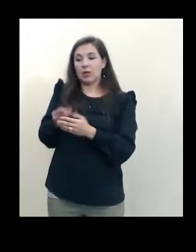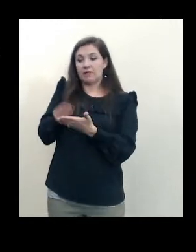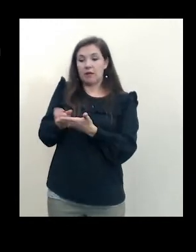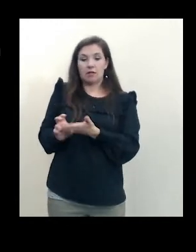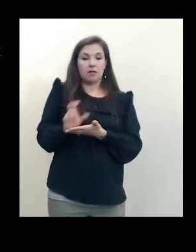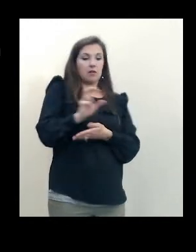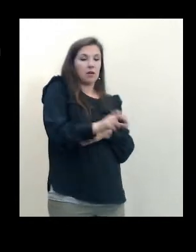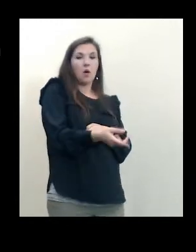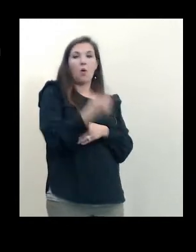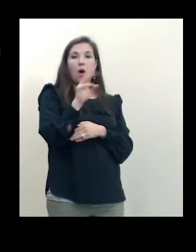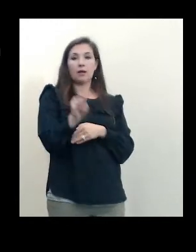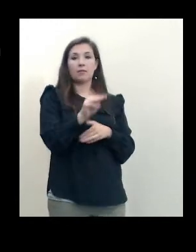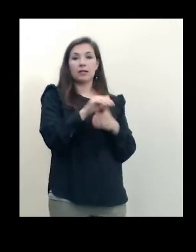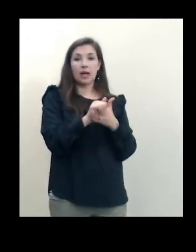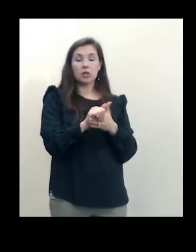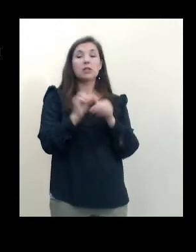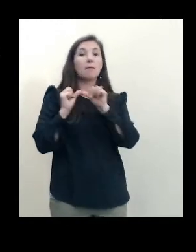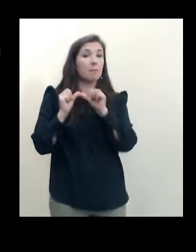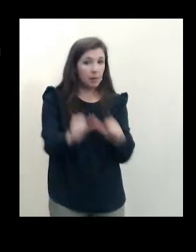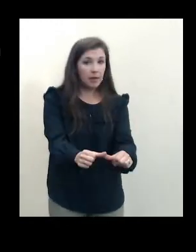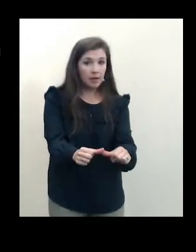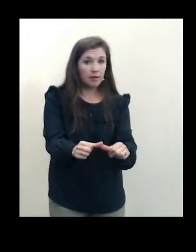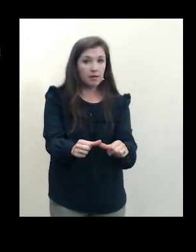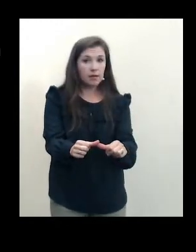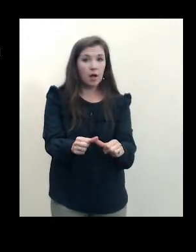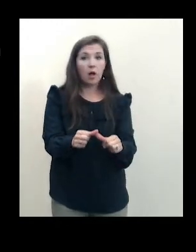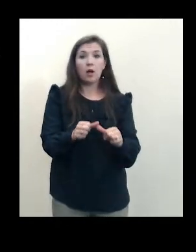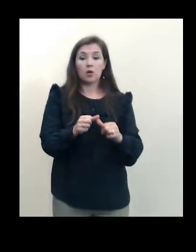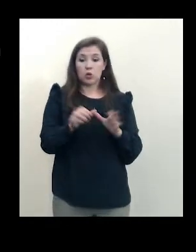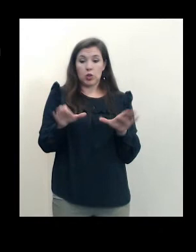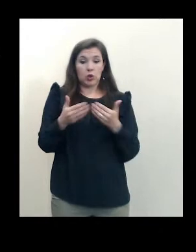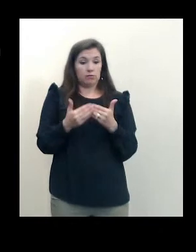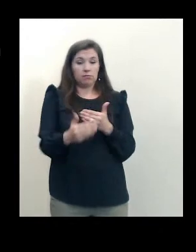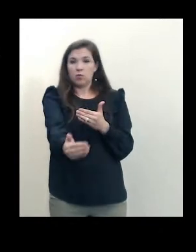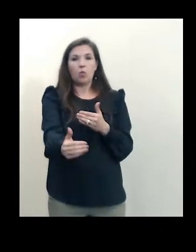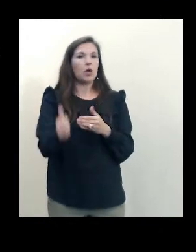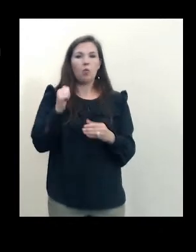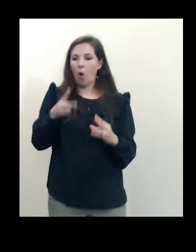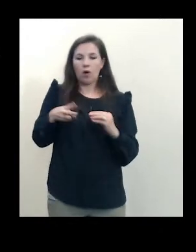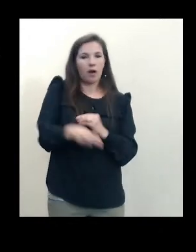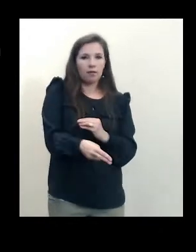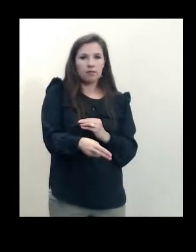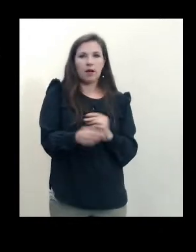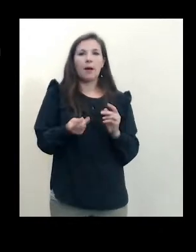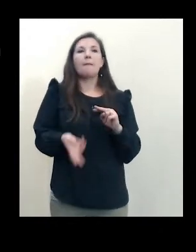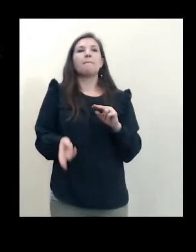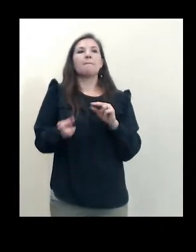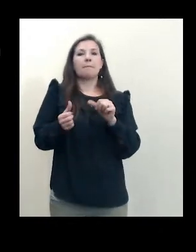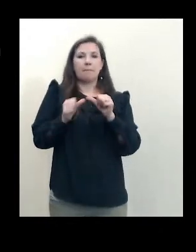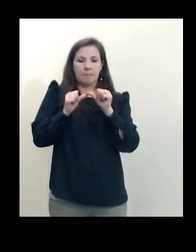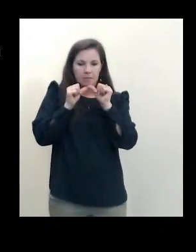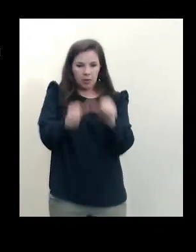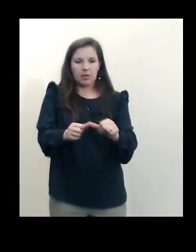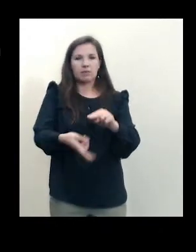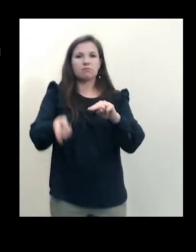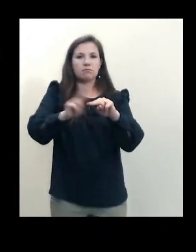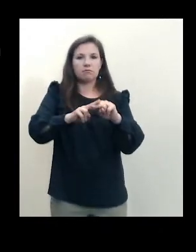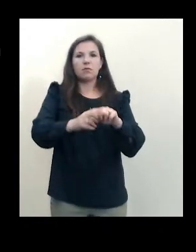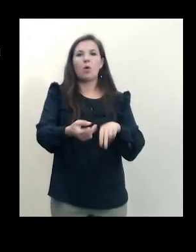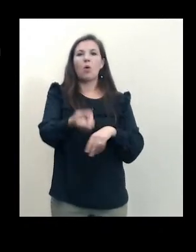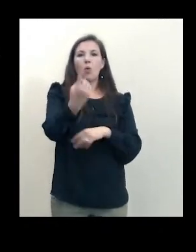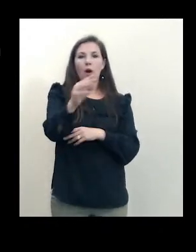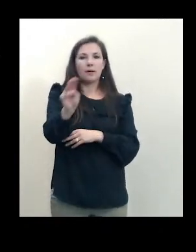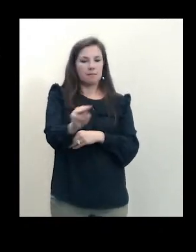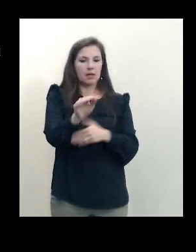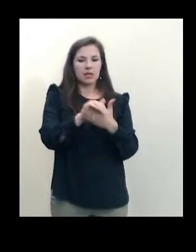million. And this is permanent. Once we do this, we can't cut it back. It's permanently will be increased by $1 million to the community college